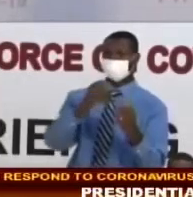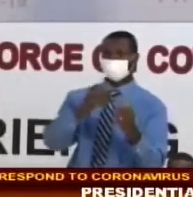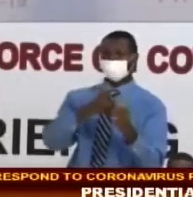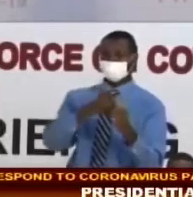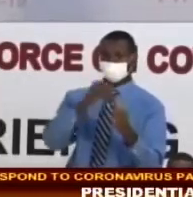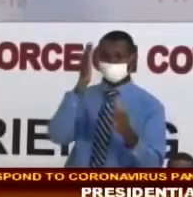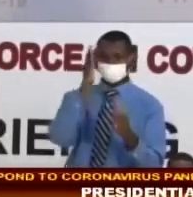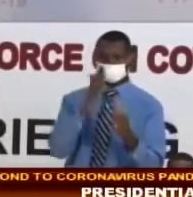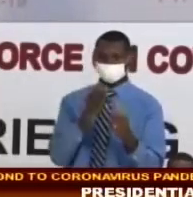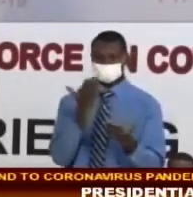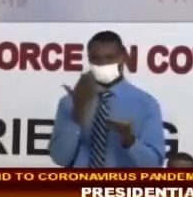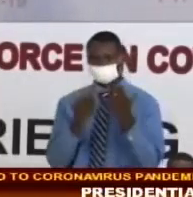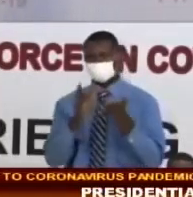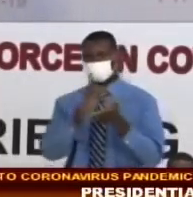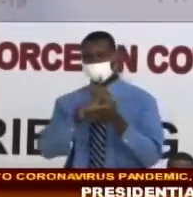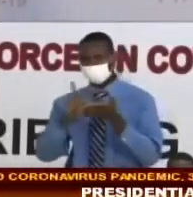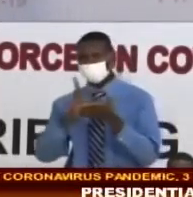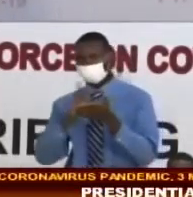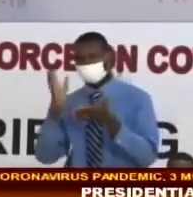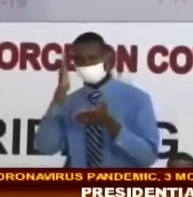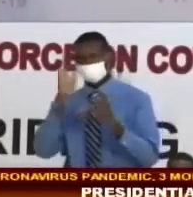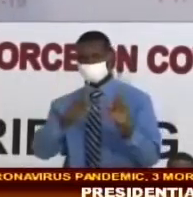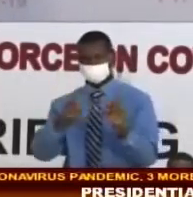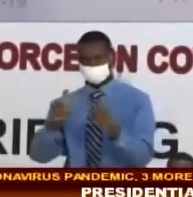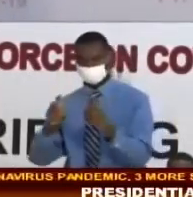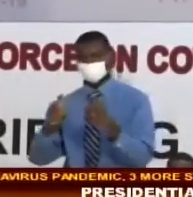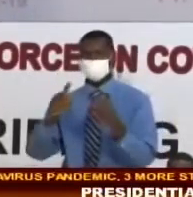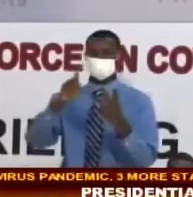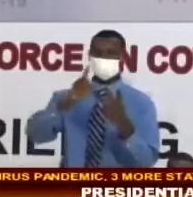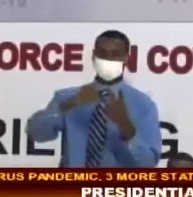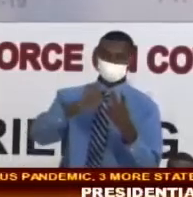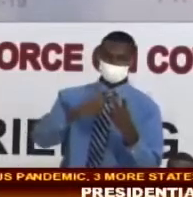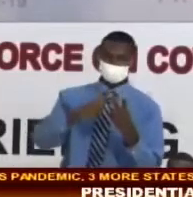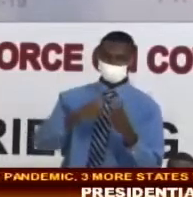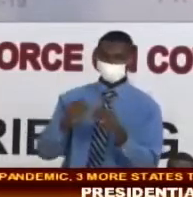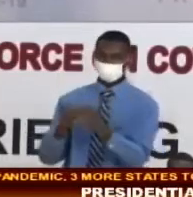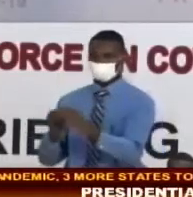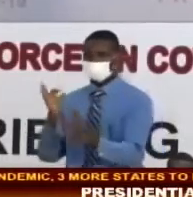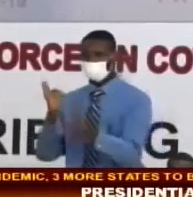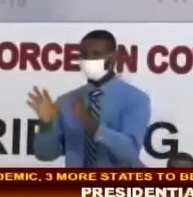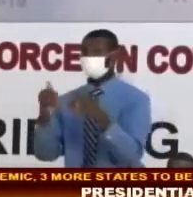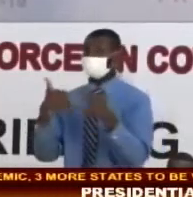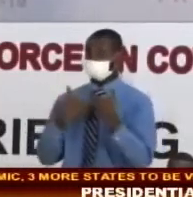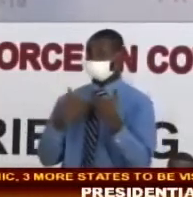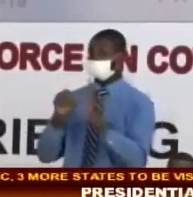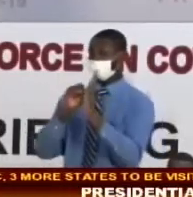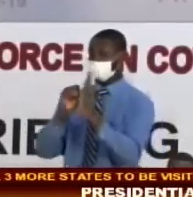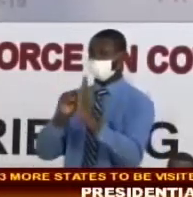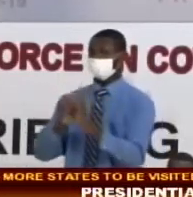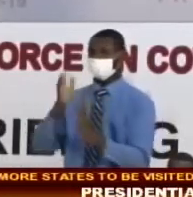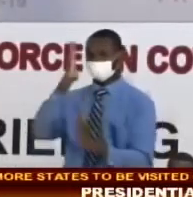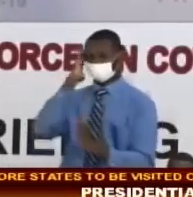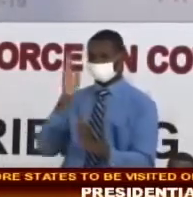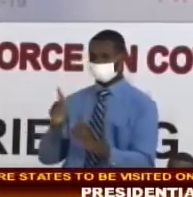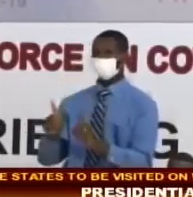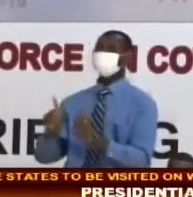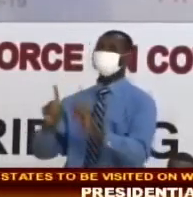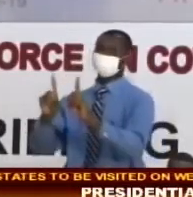testing, and of course the second one is as indicated. That is, if a health worker comes